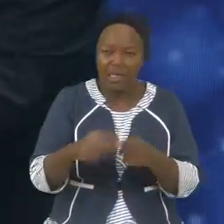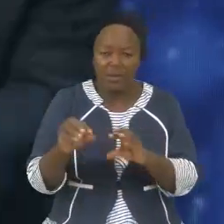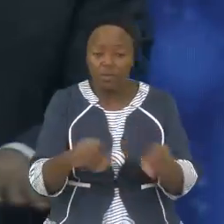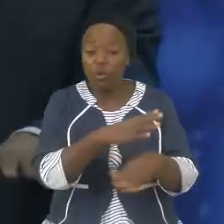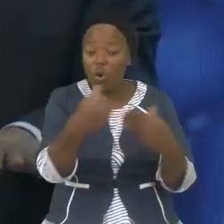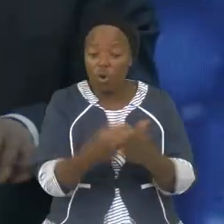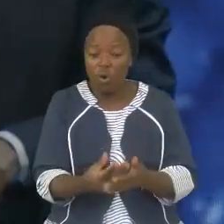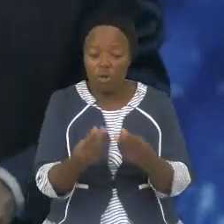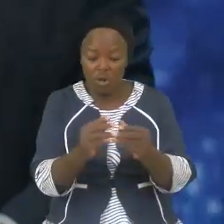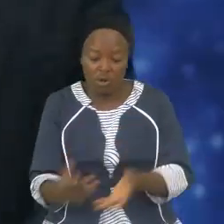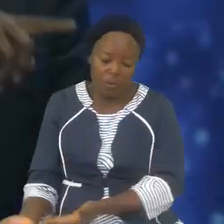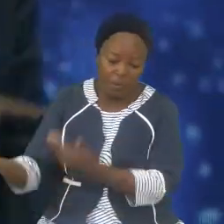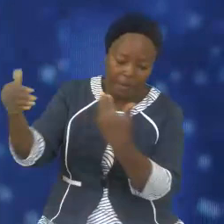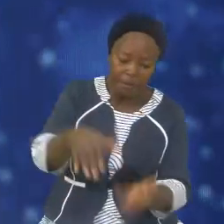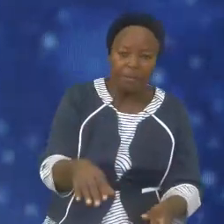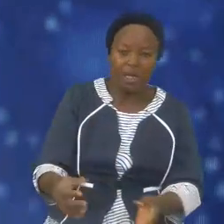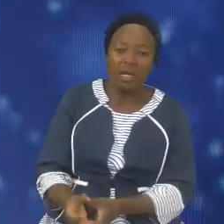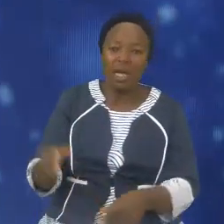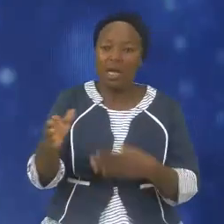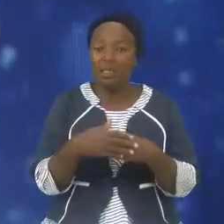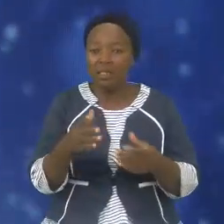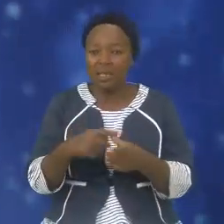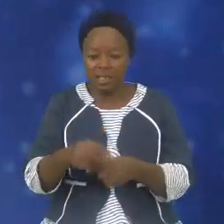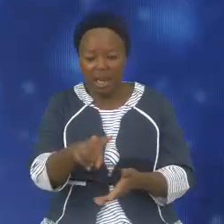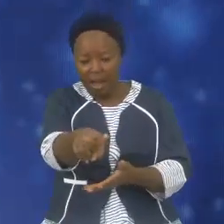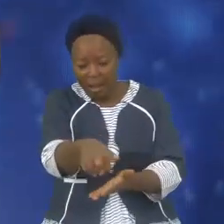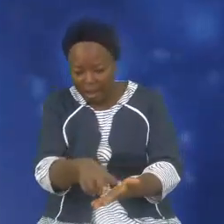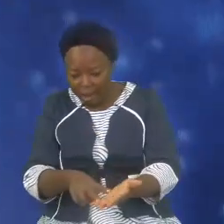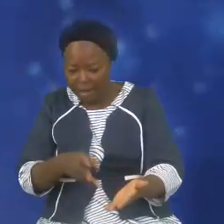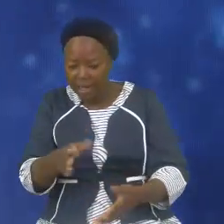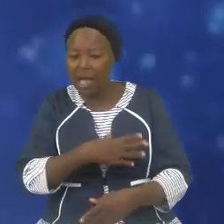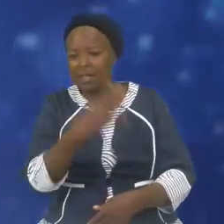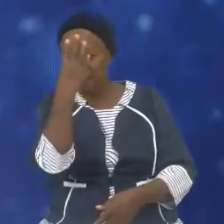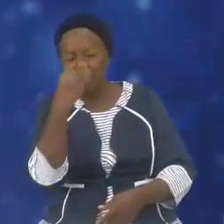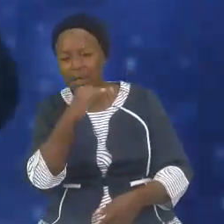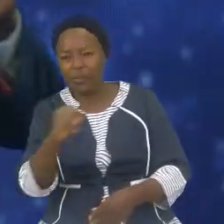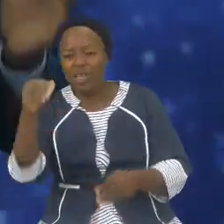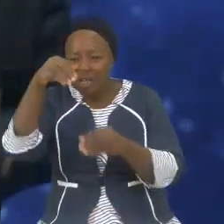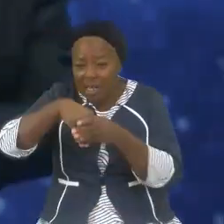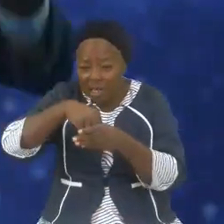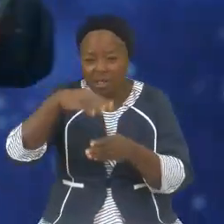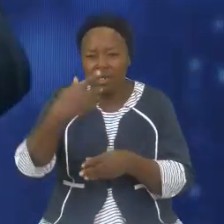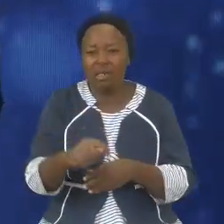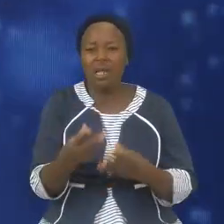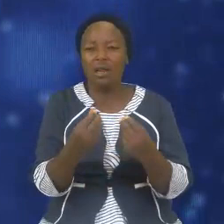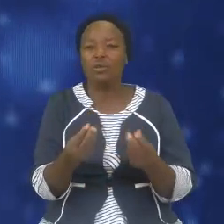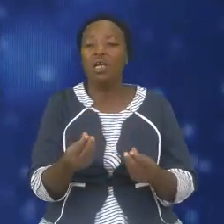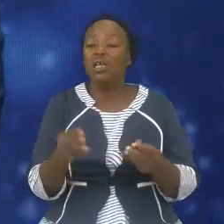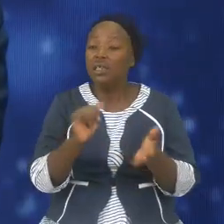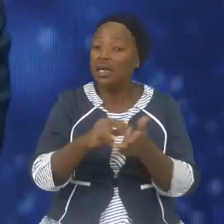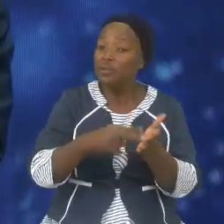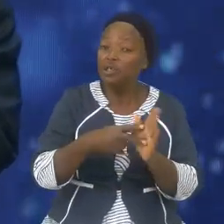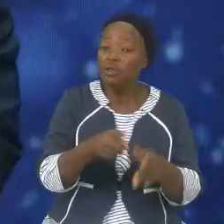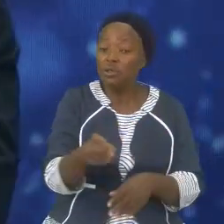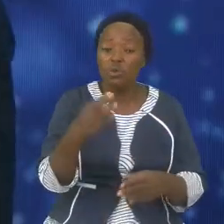dust back, and is lying down and sleeping in the dust. That means those who have